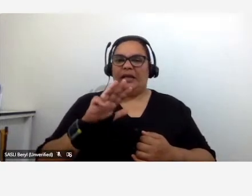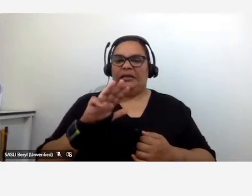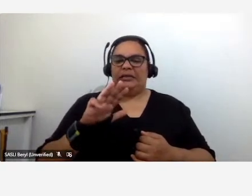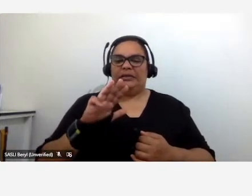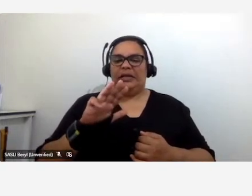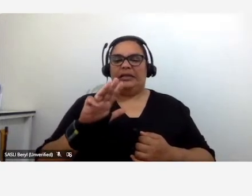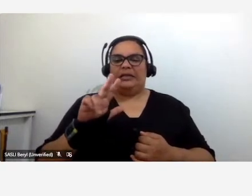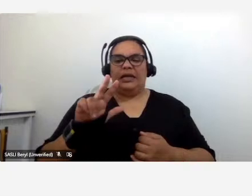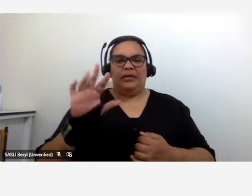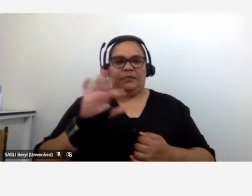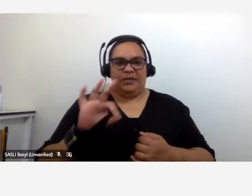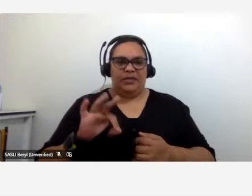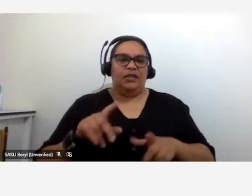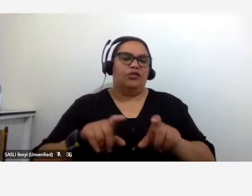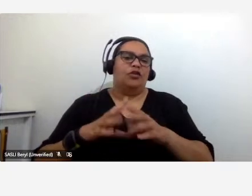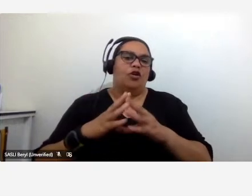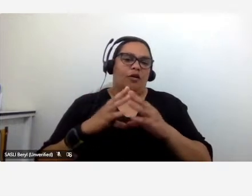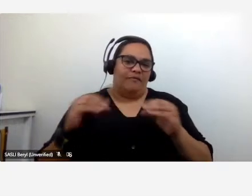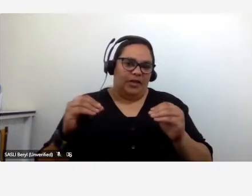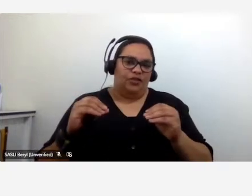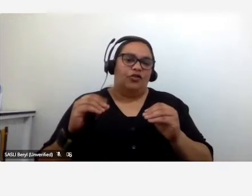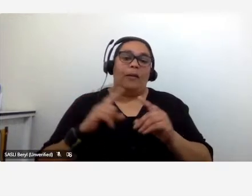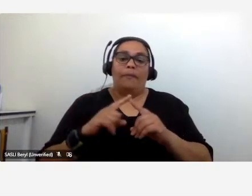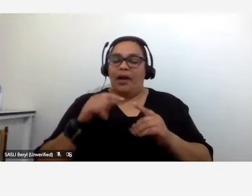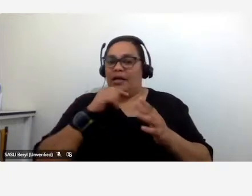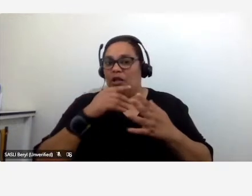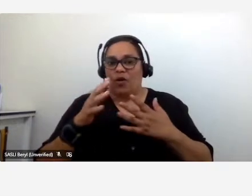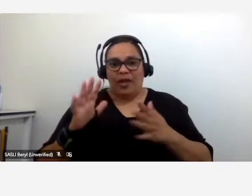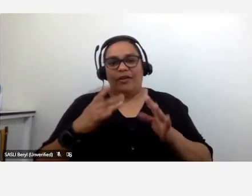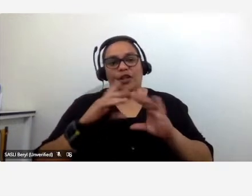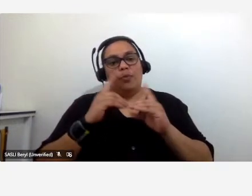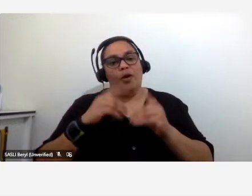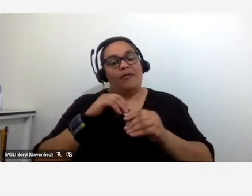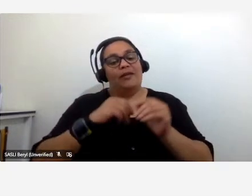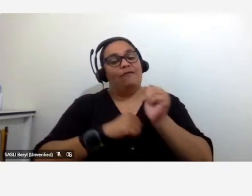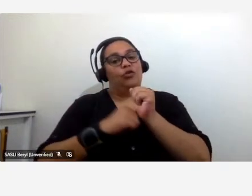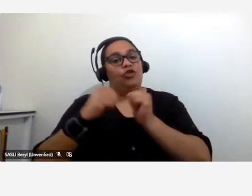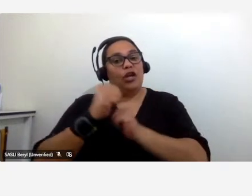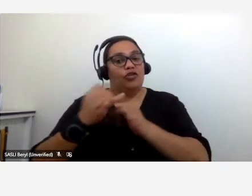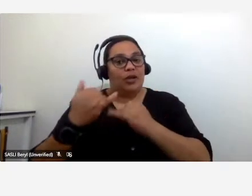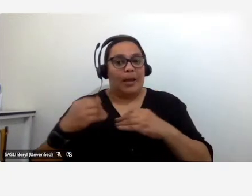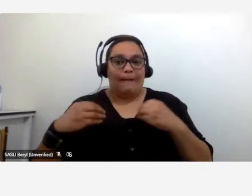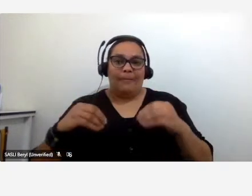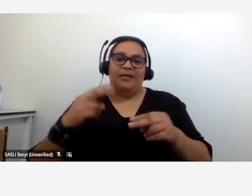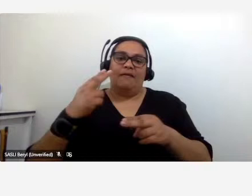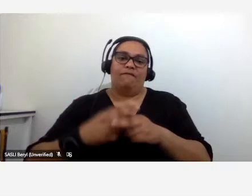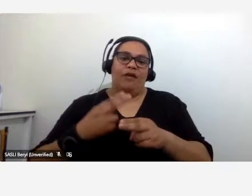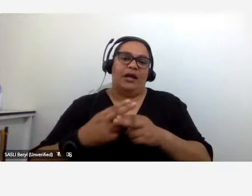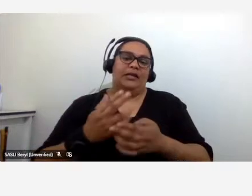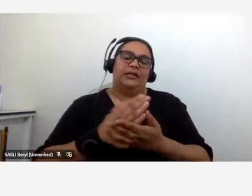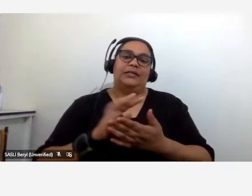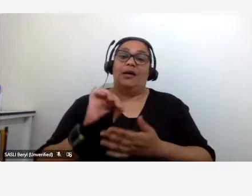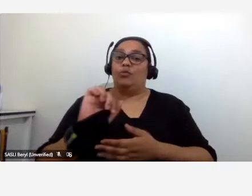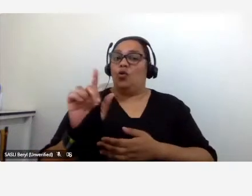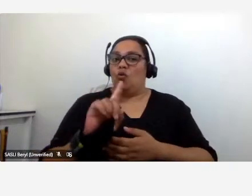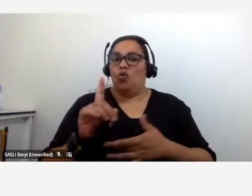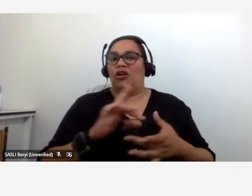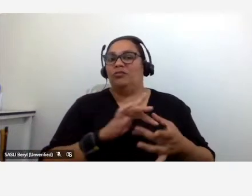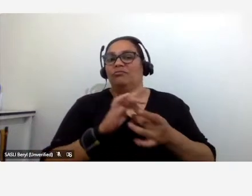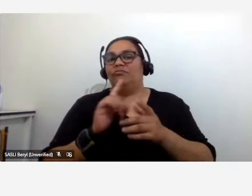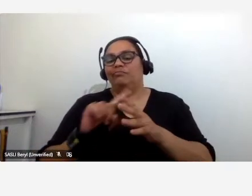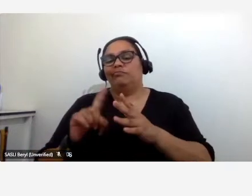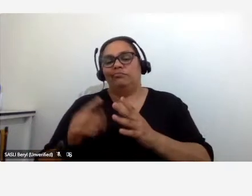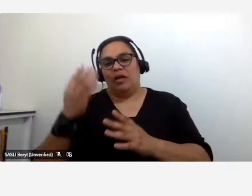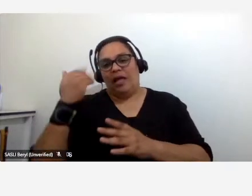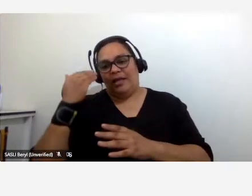98% completed. However, now the Department of Infrastructure is busy finalizing some of the related